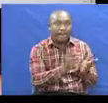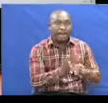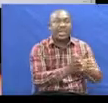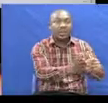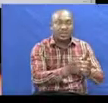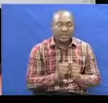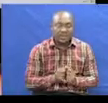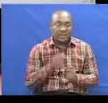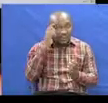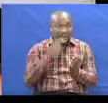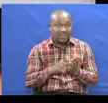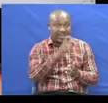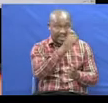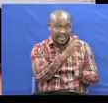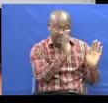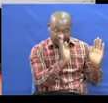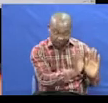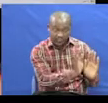It is x, which is this one,